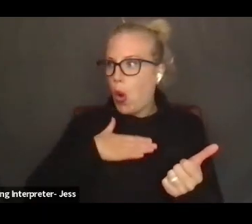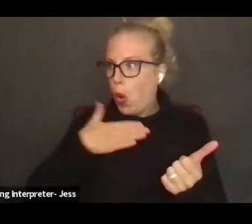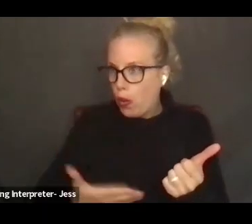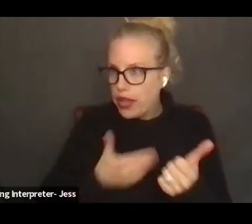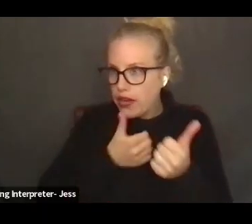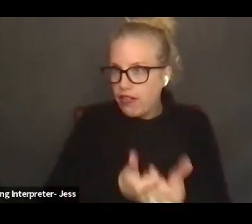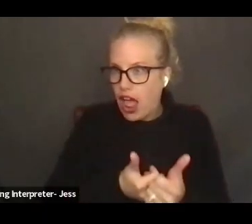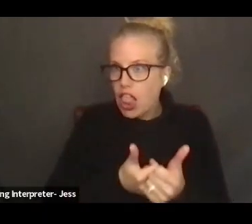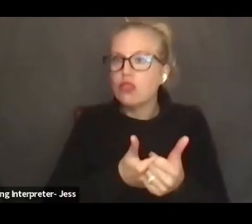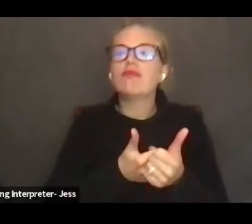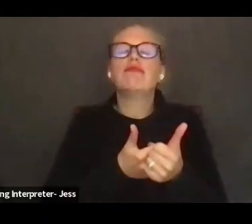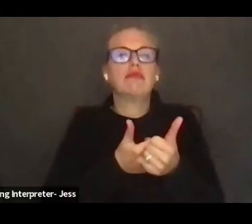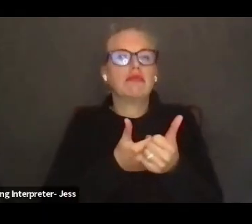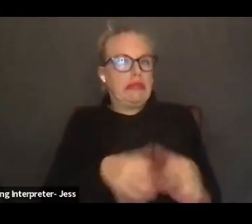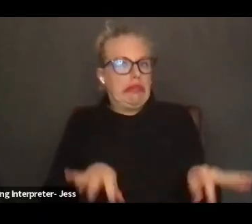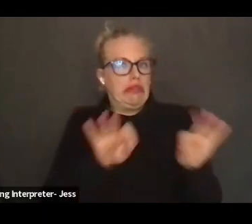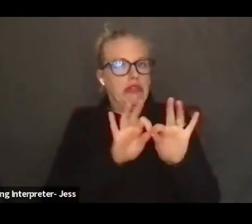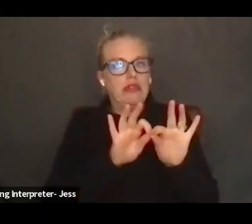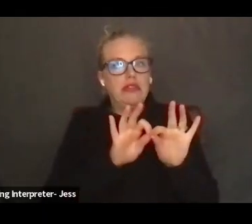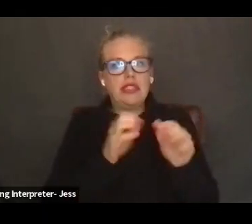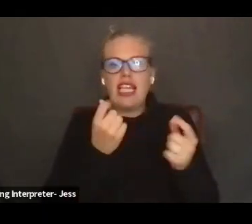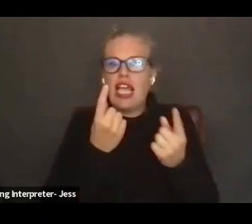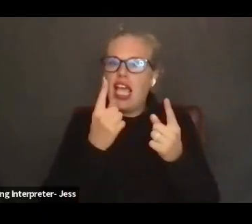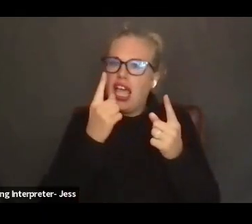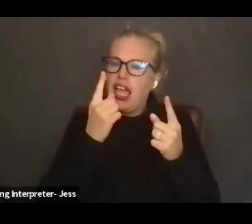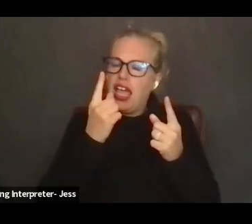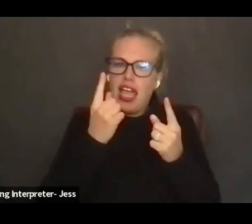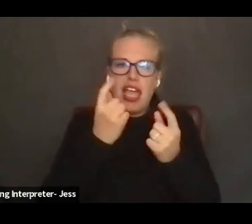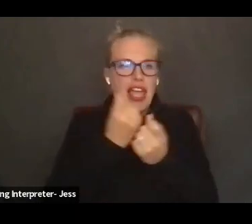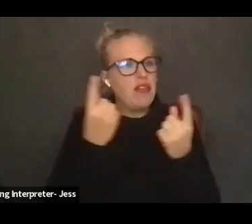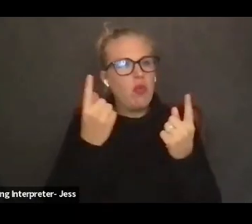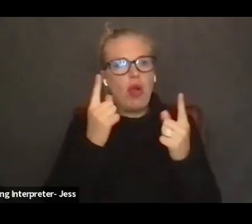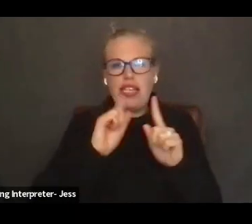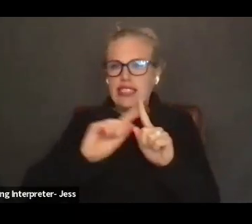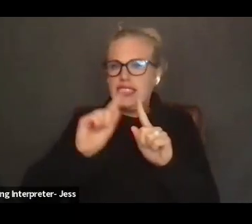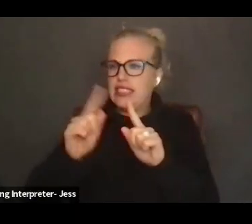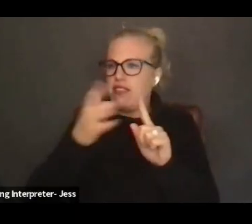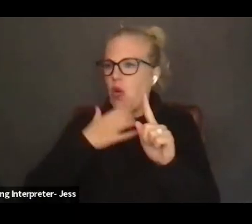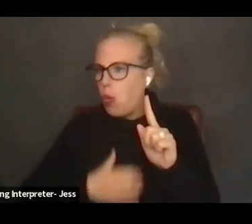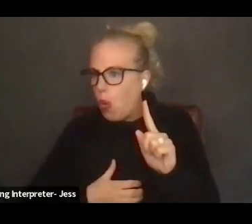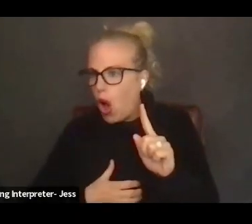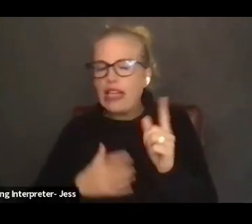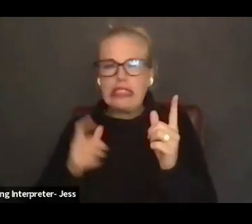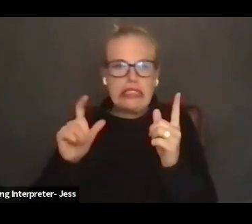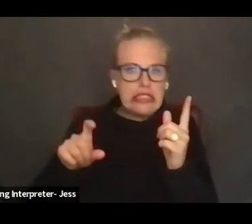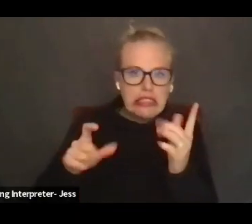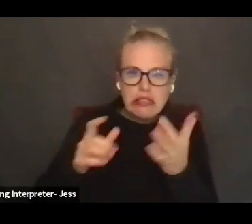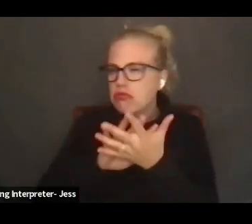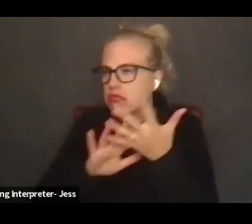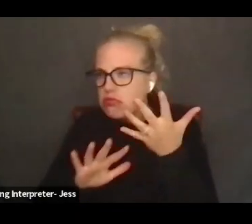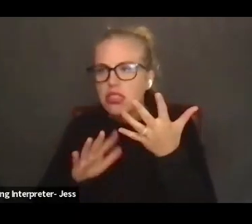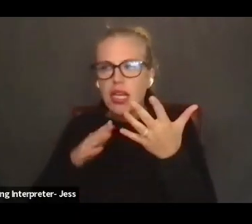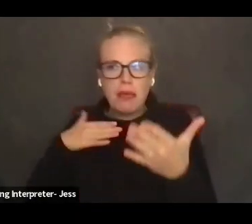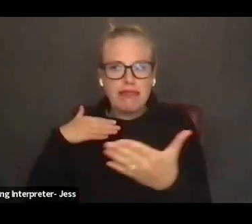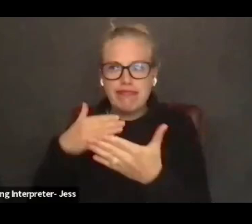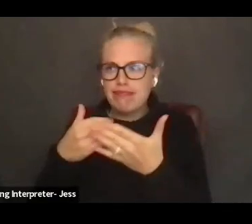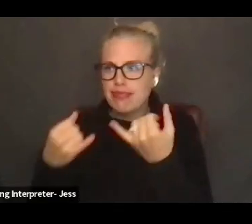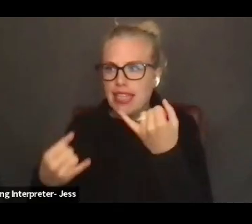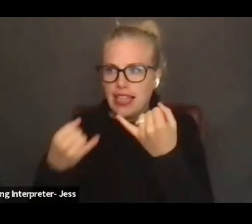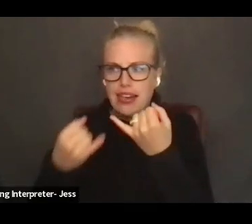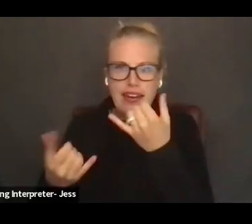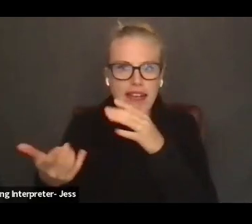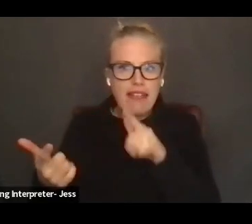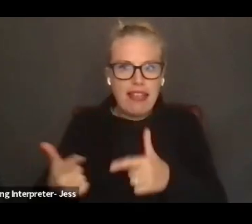want? That's a big one. Sometimes, everybody has different wants and wishes about end of life options.